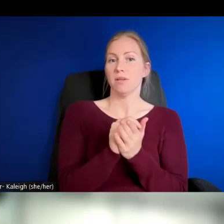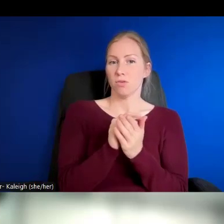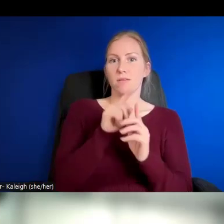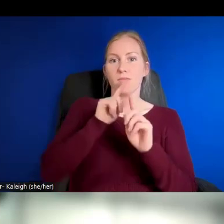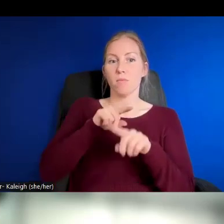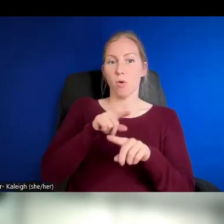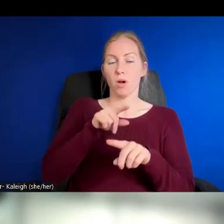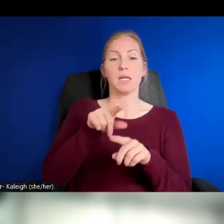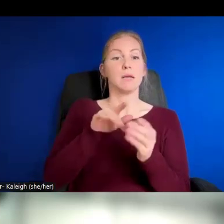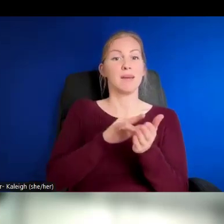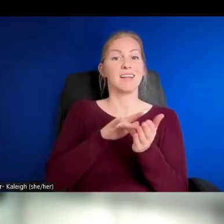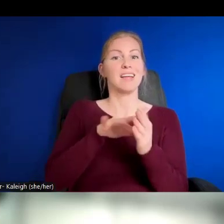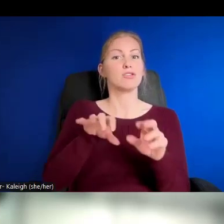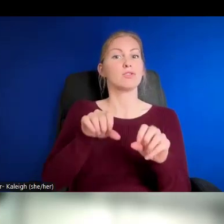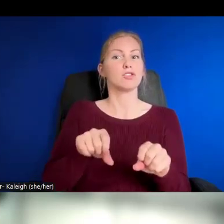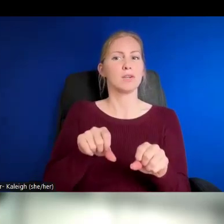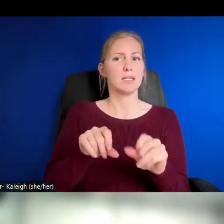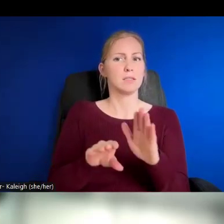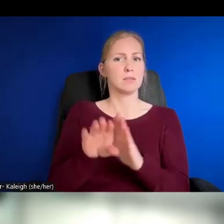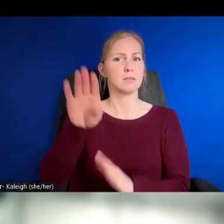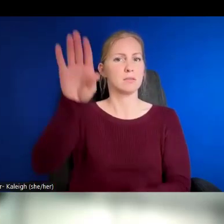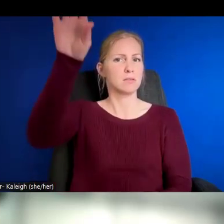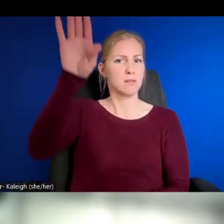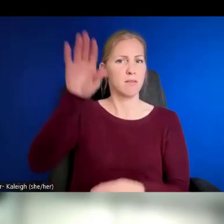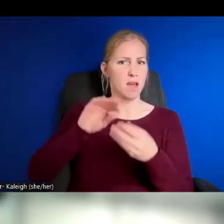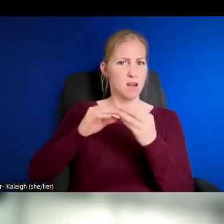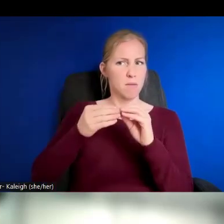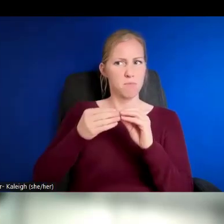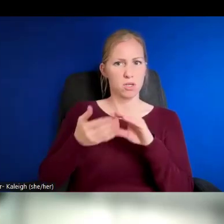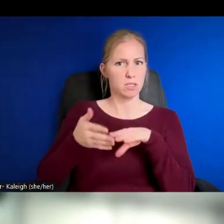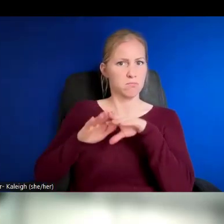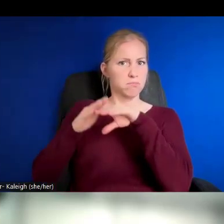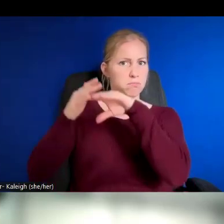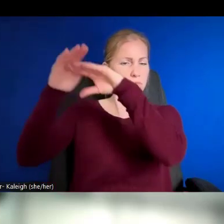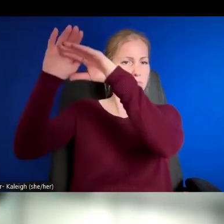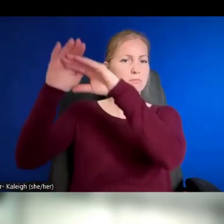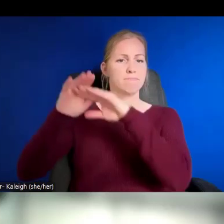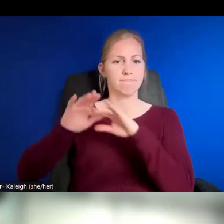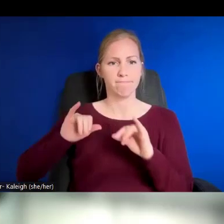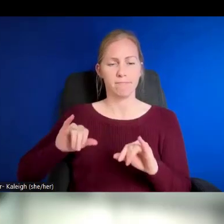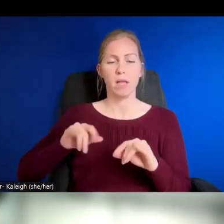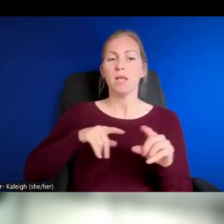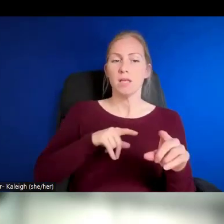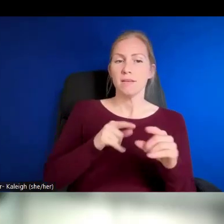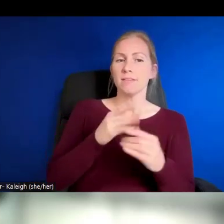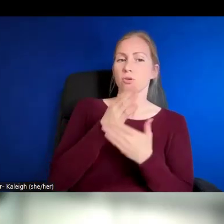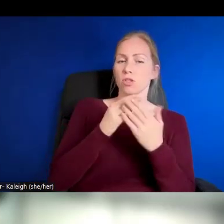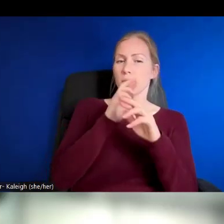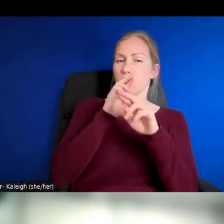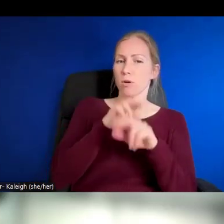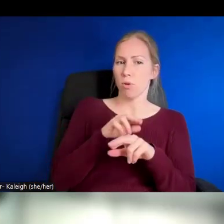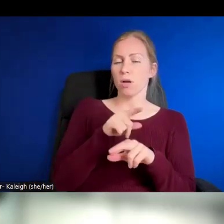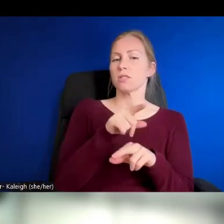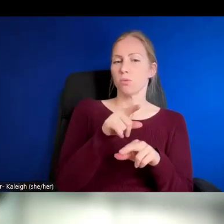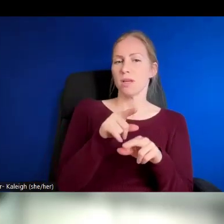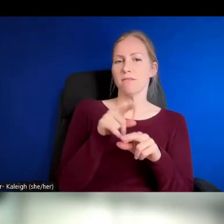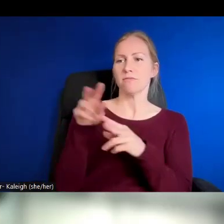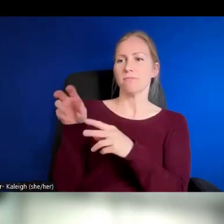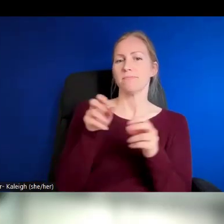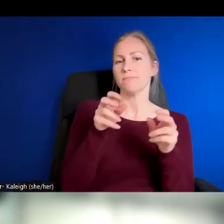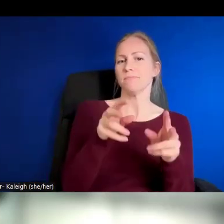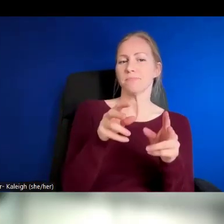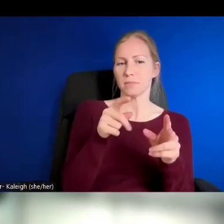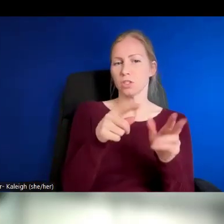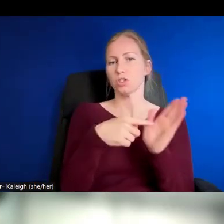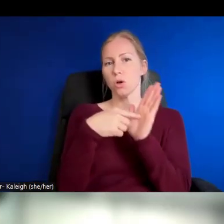been on the rise. We've reproduced some of the tables from our reports in our slides here to break this data down